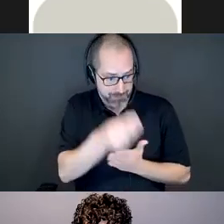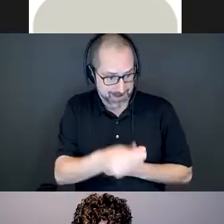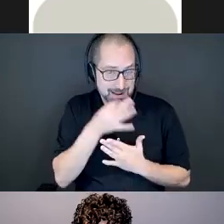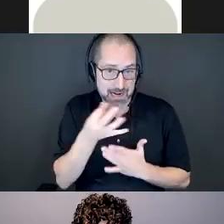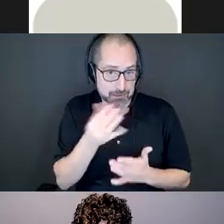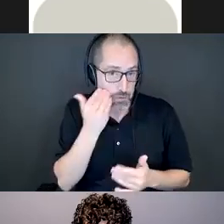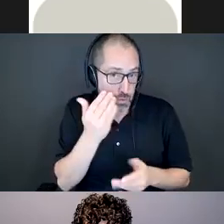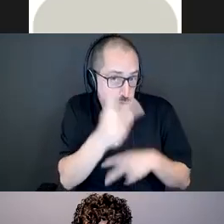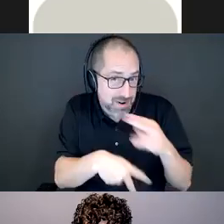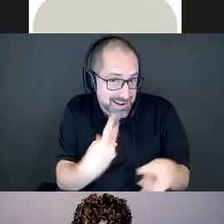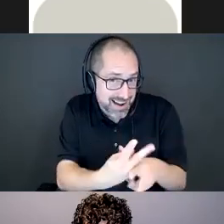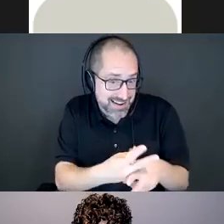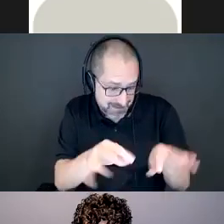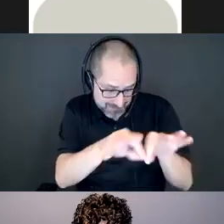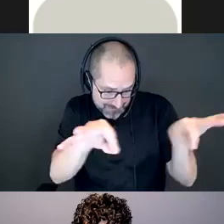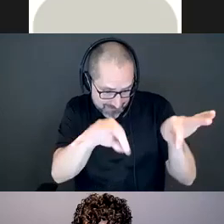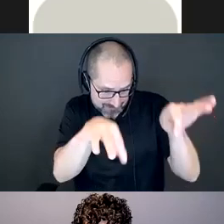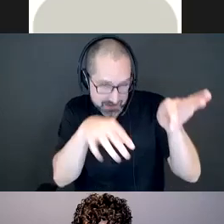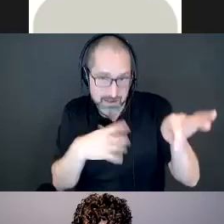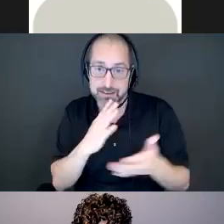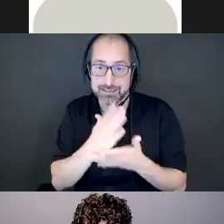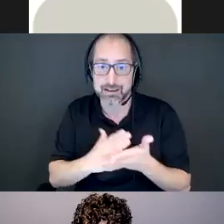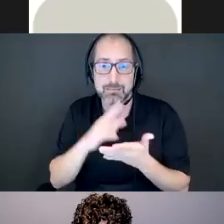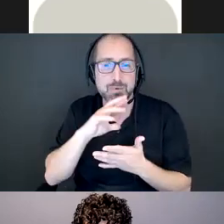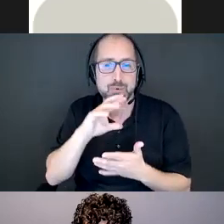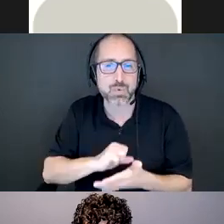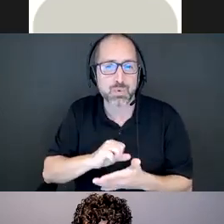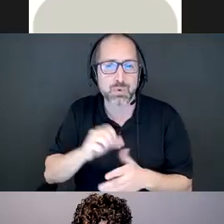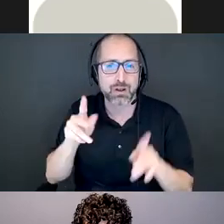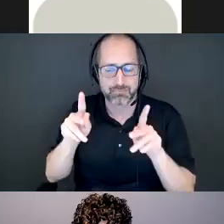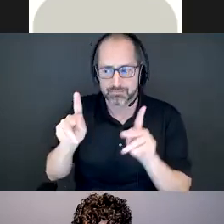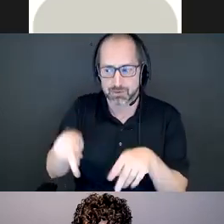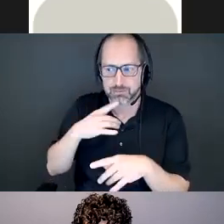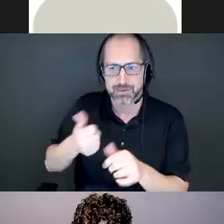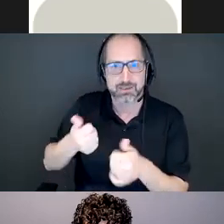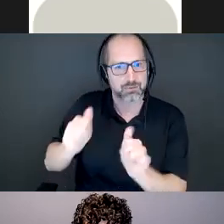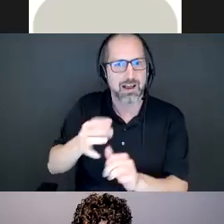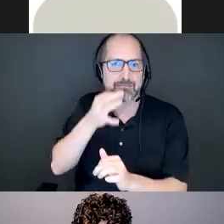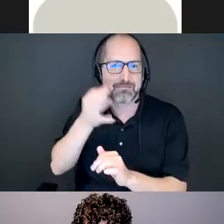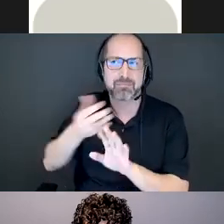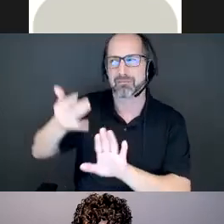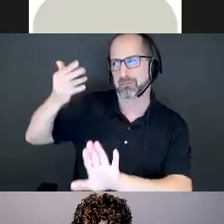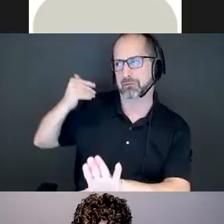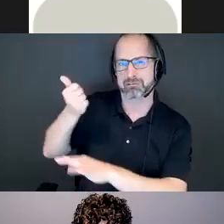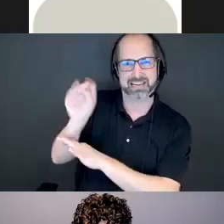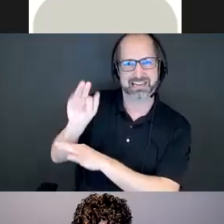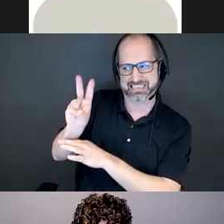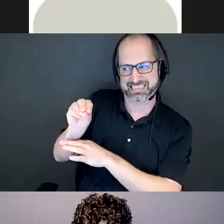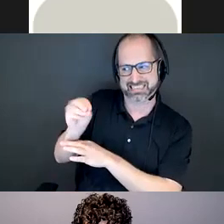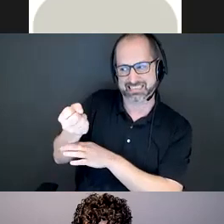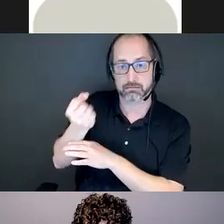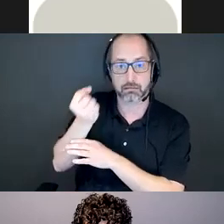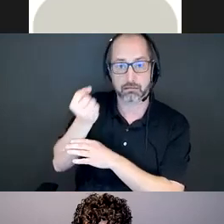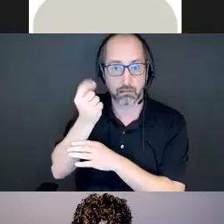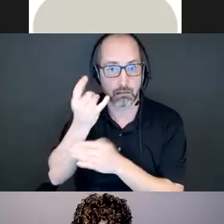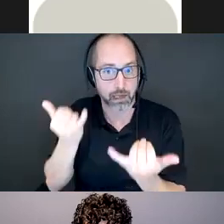oftentimes I find older adults, they may have tried it in the 60s, but they don't know how potent it is now. So there's, do they know what the